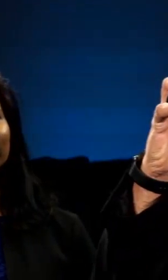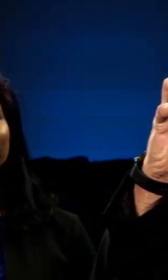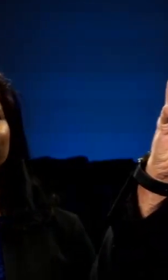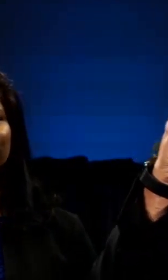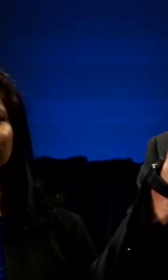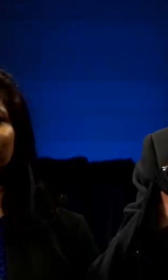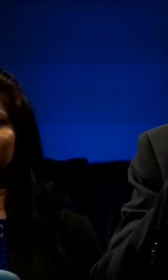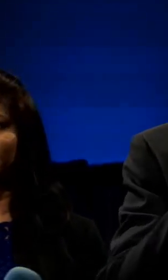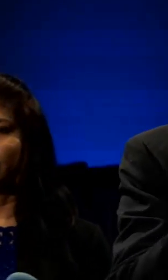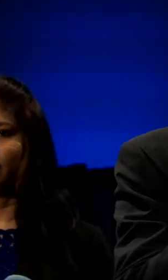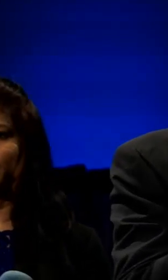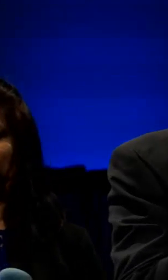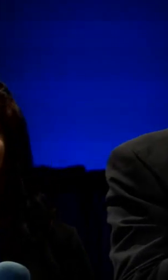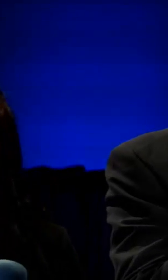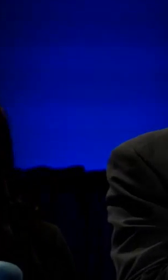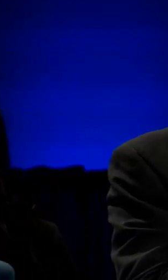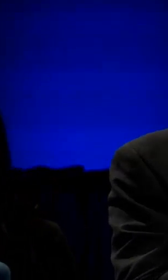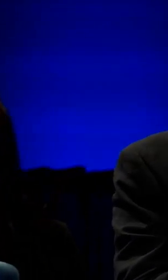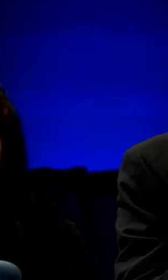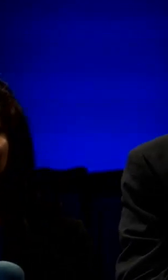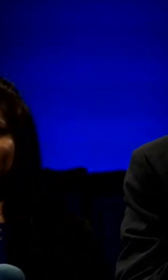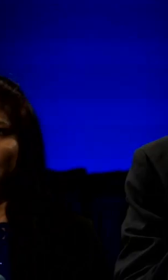upstanding with us as we sing this morning.